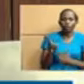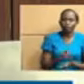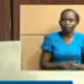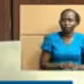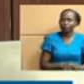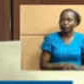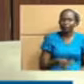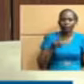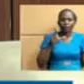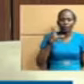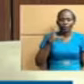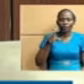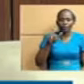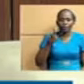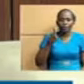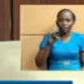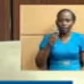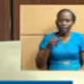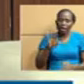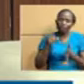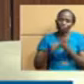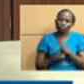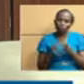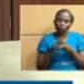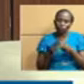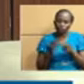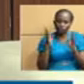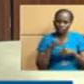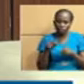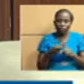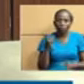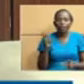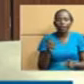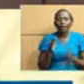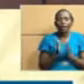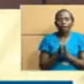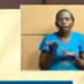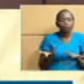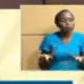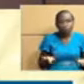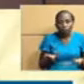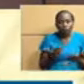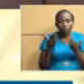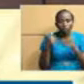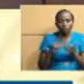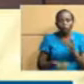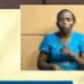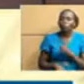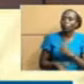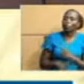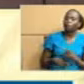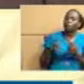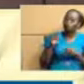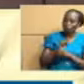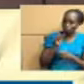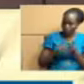Lydia. Lydia, her insurance is running out this month. Yes. She's been sent on leave for 5 months. What does she do? So what we